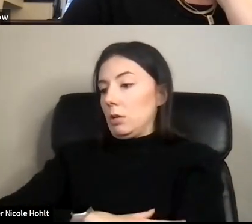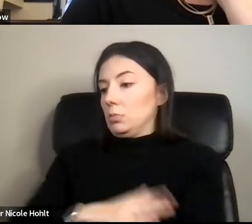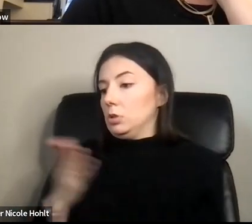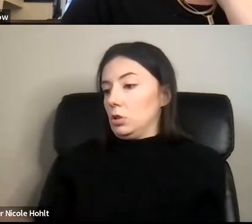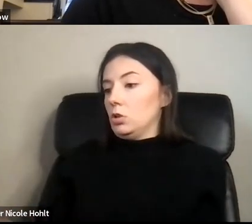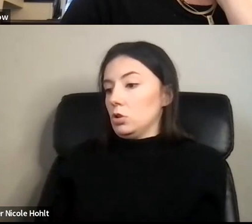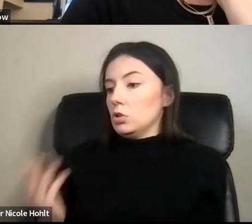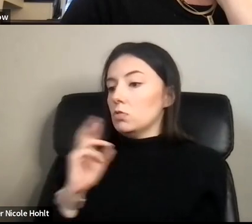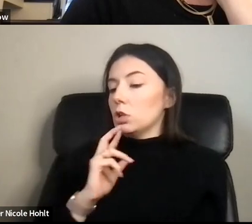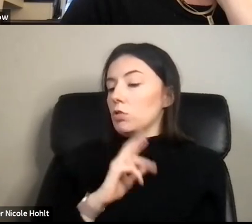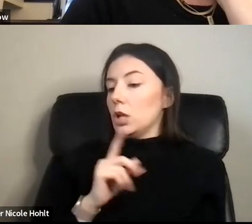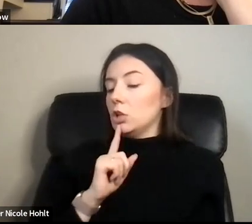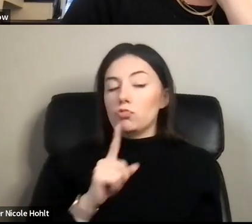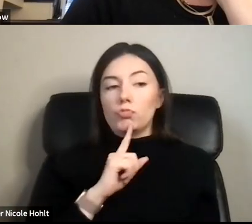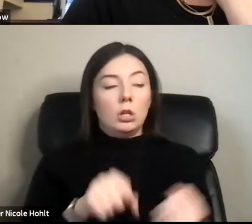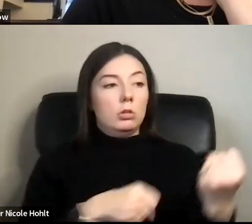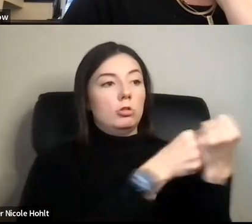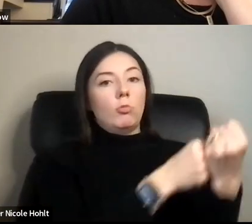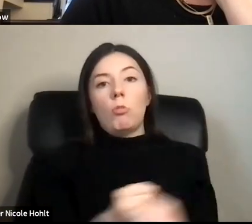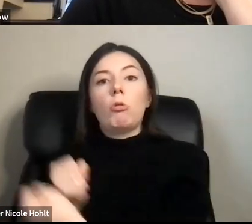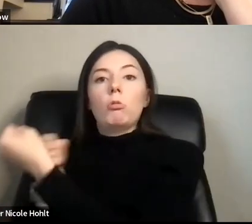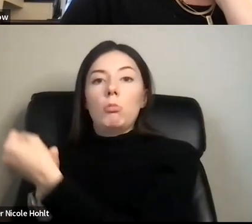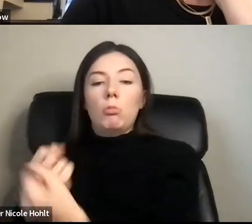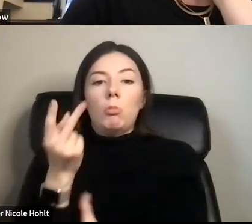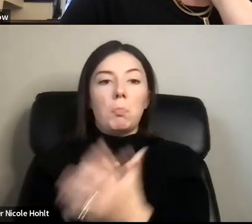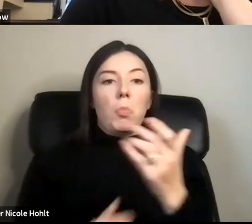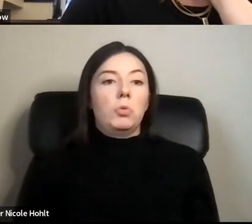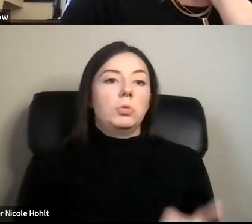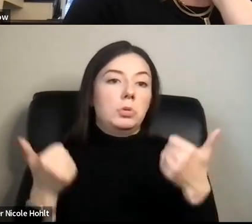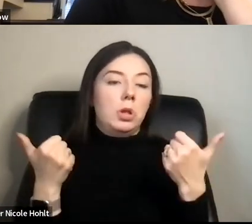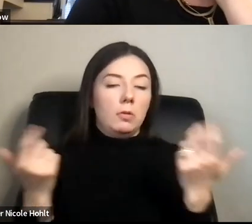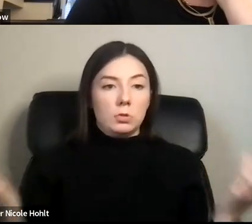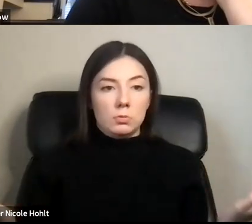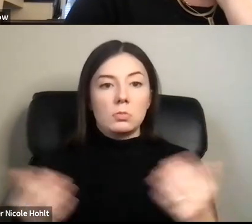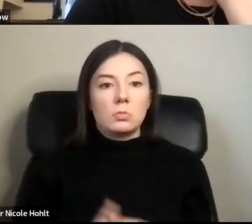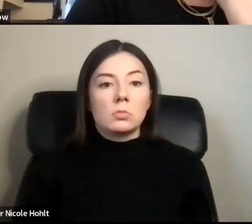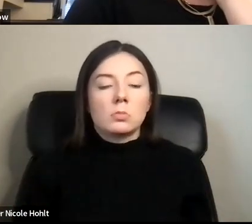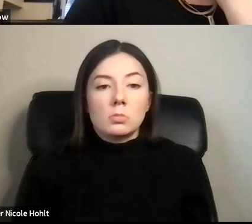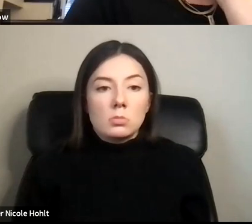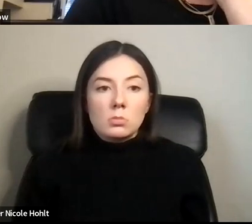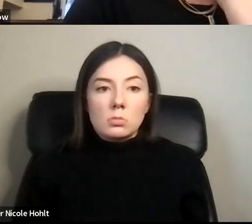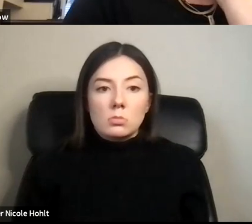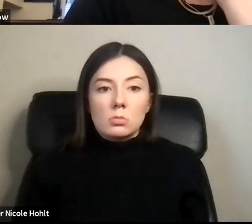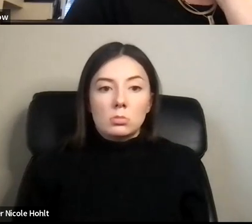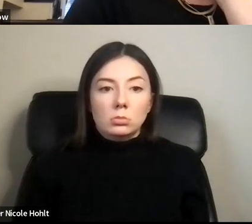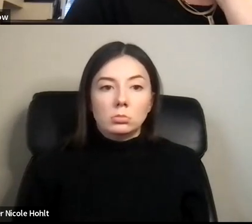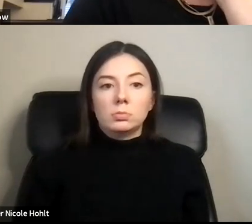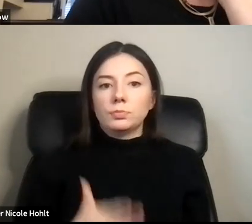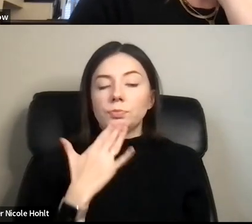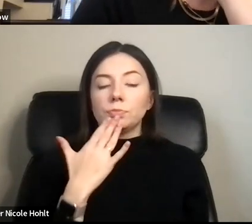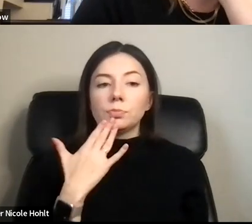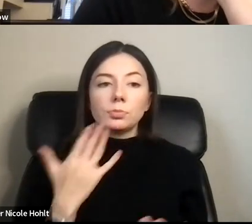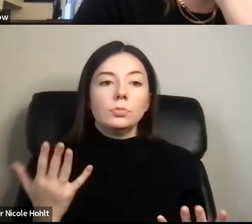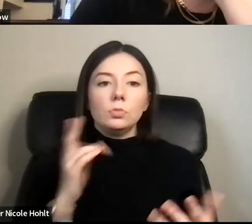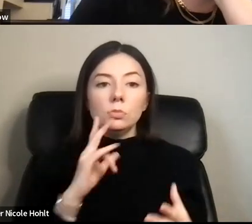up as workers as well. Thank you for, yeah, definitely. Thank you very much for, you know, adding that.